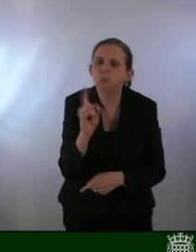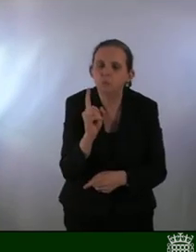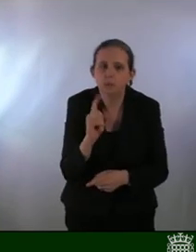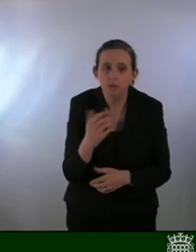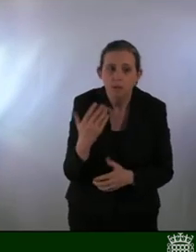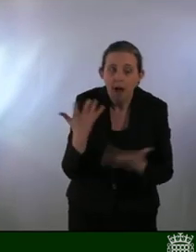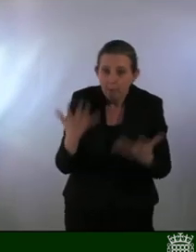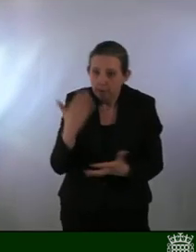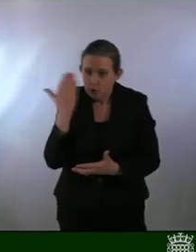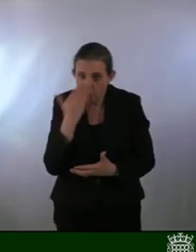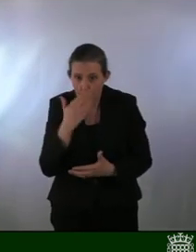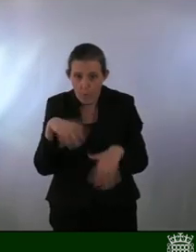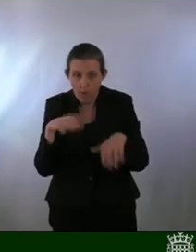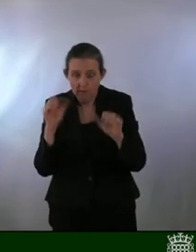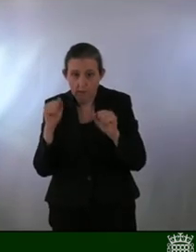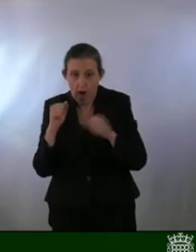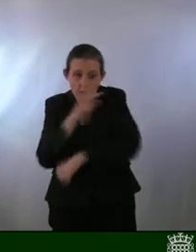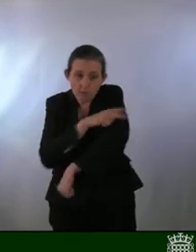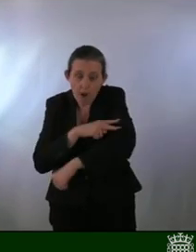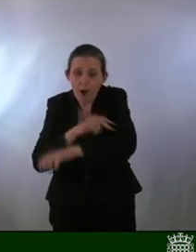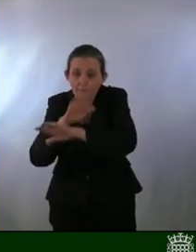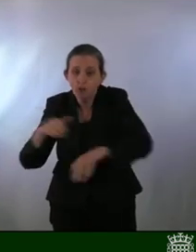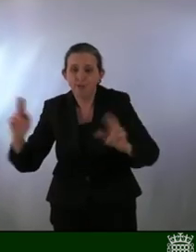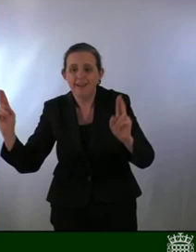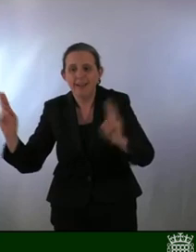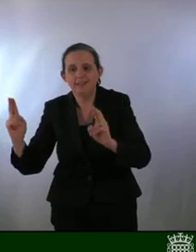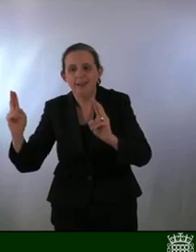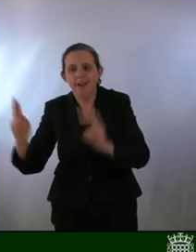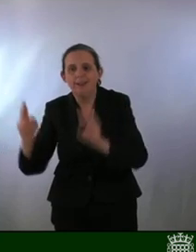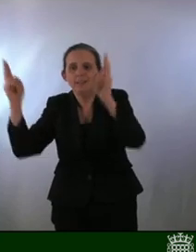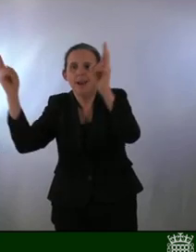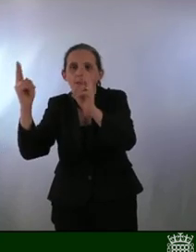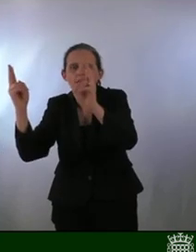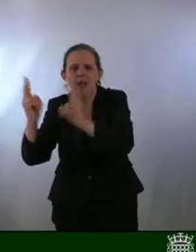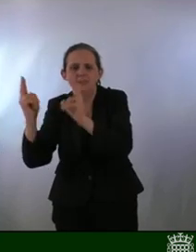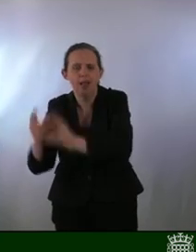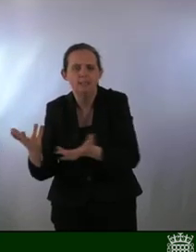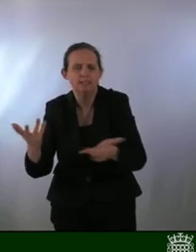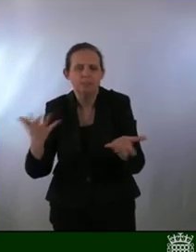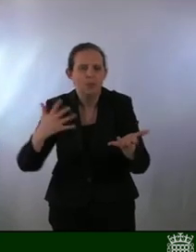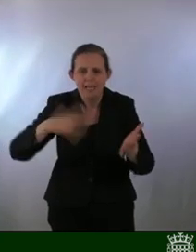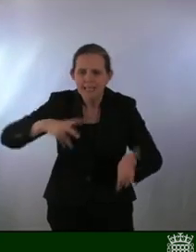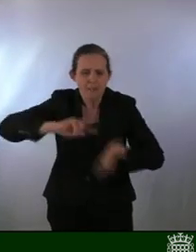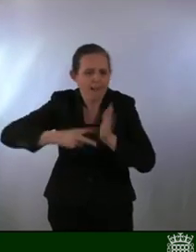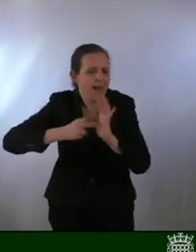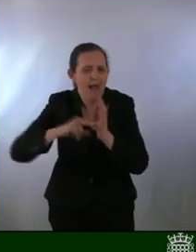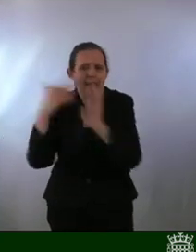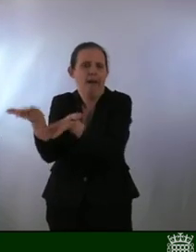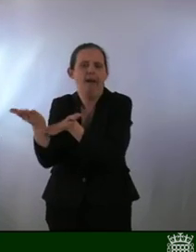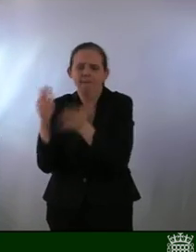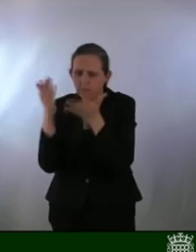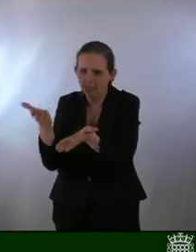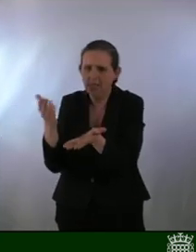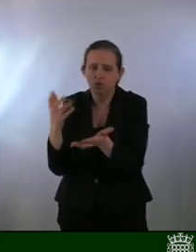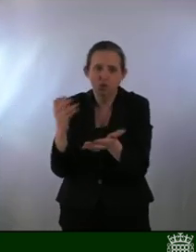pupils and they're losing staff, and they will close of their own volition unless we have a plan to scale them back and provide